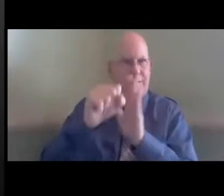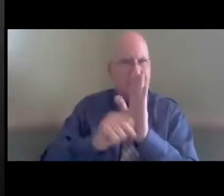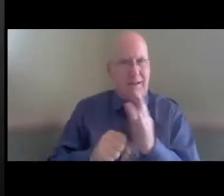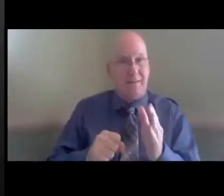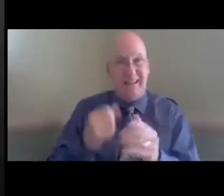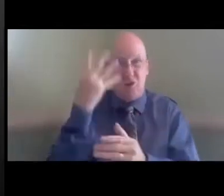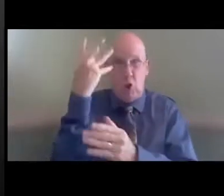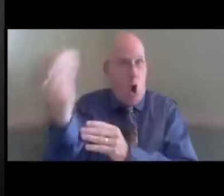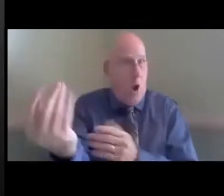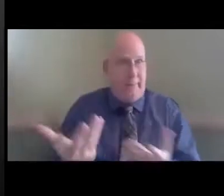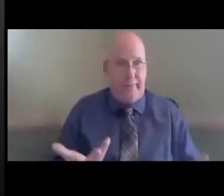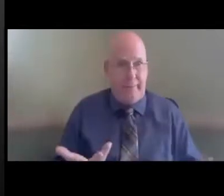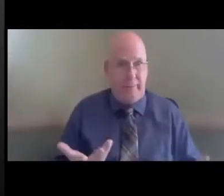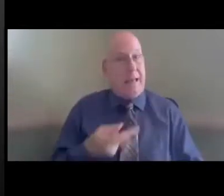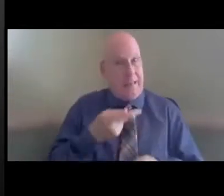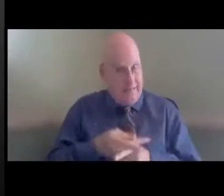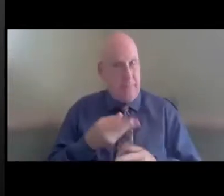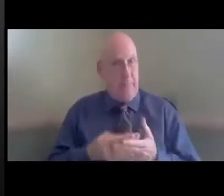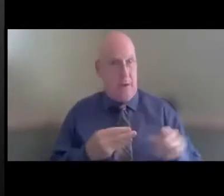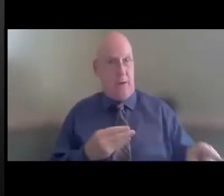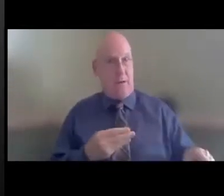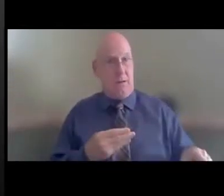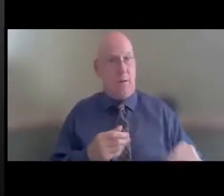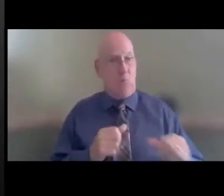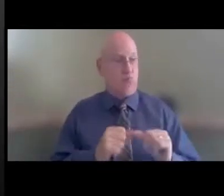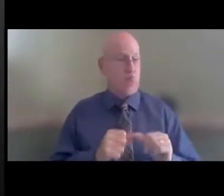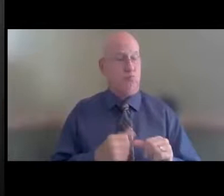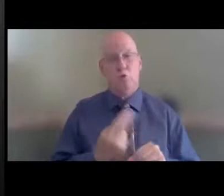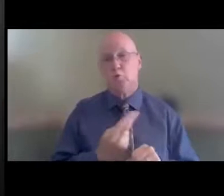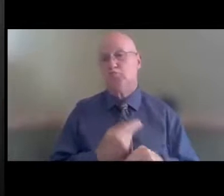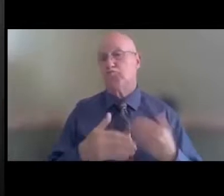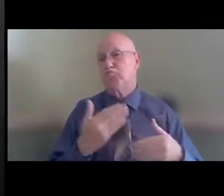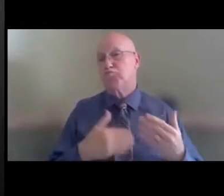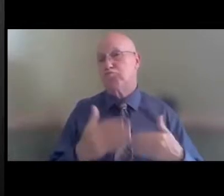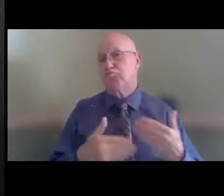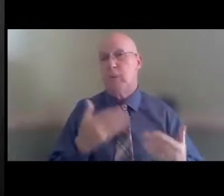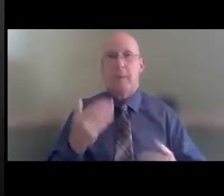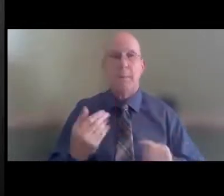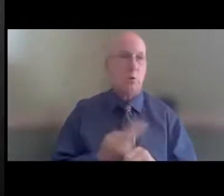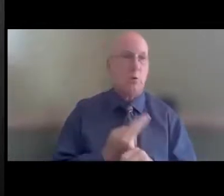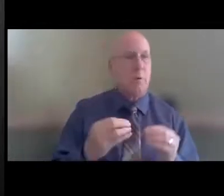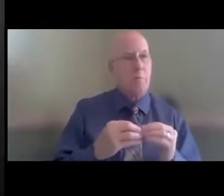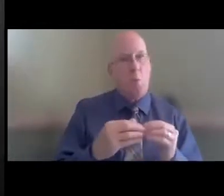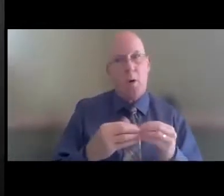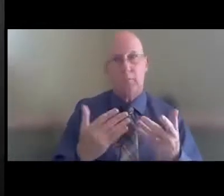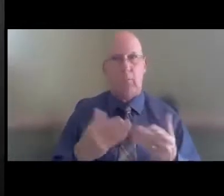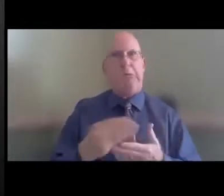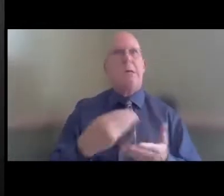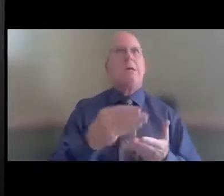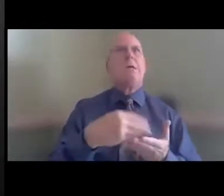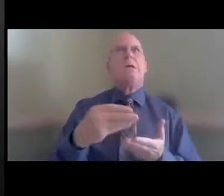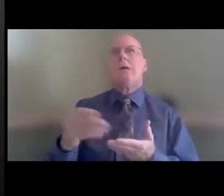gone. We would just want to keep the money in the trust and just continue to use it. And maybe we use it more liberally, and maybe we use